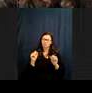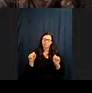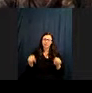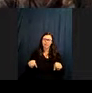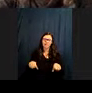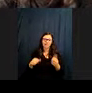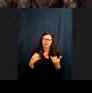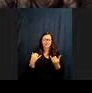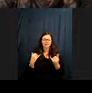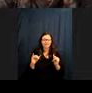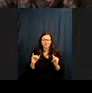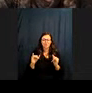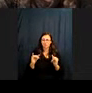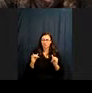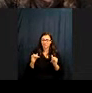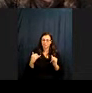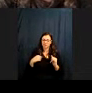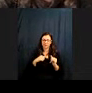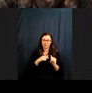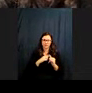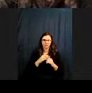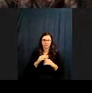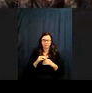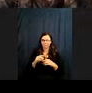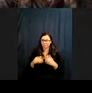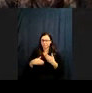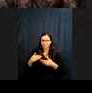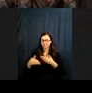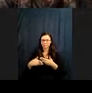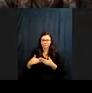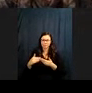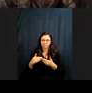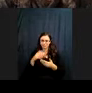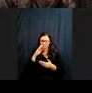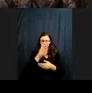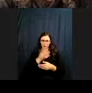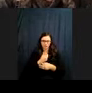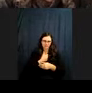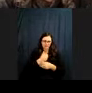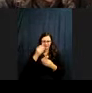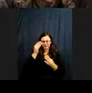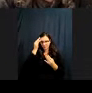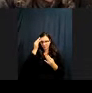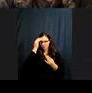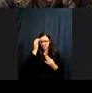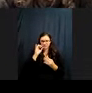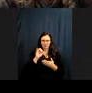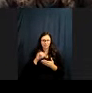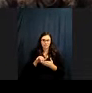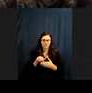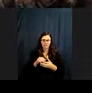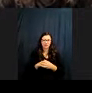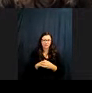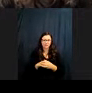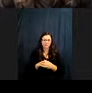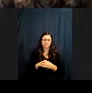Still, it throws us to go all devoid of ourselves and thoughts like that. As long